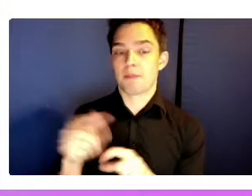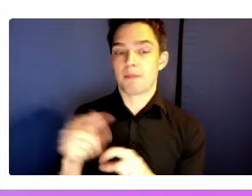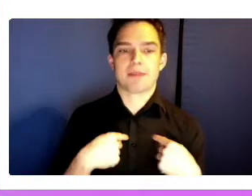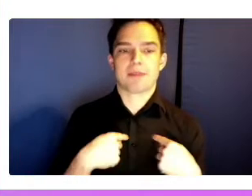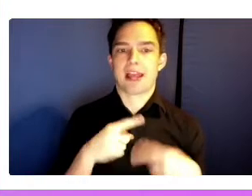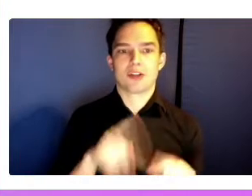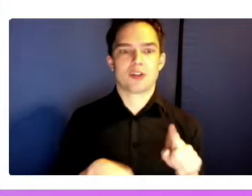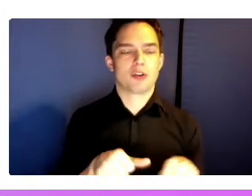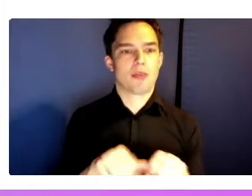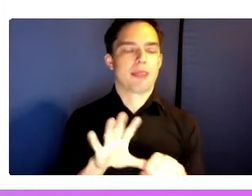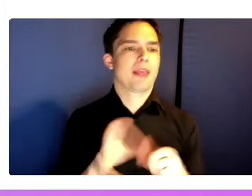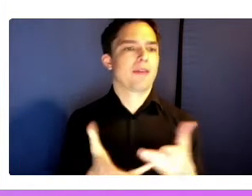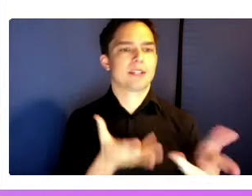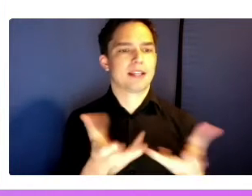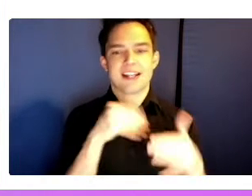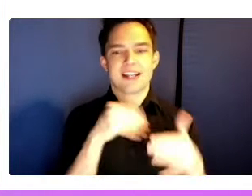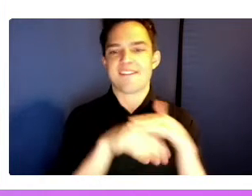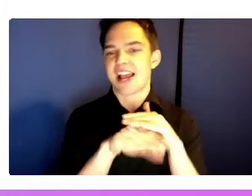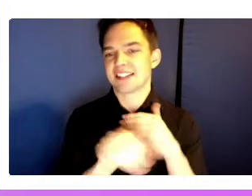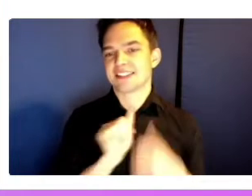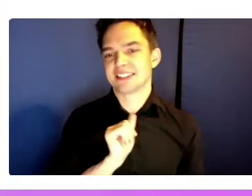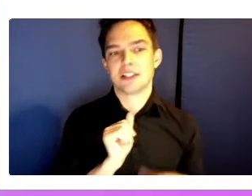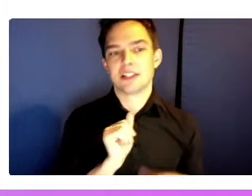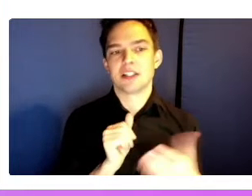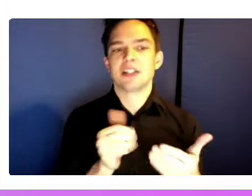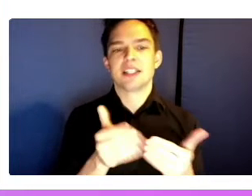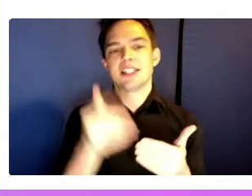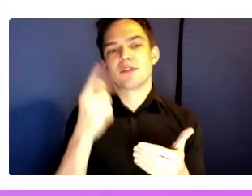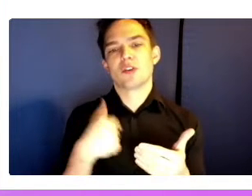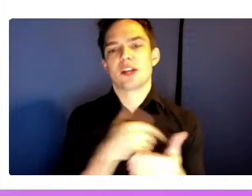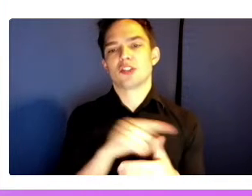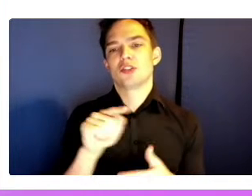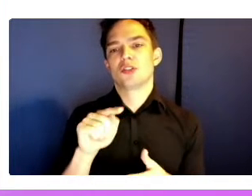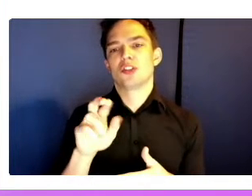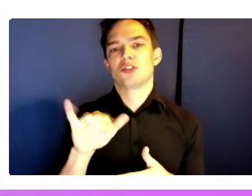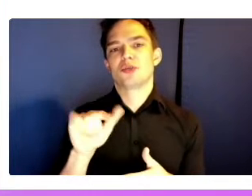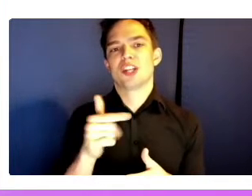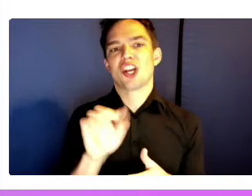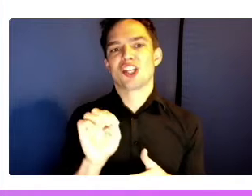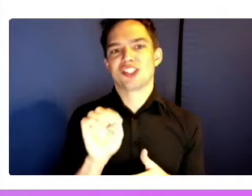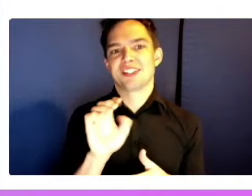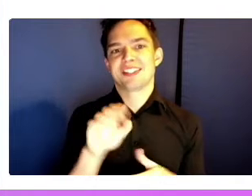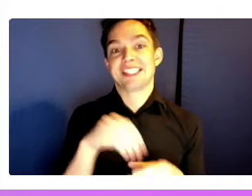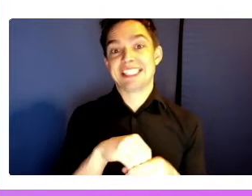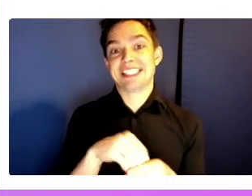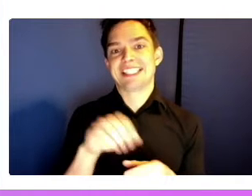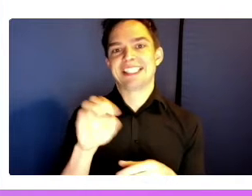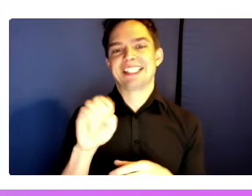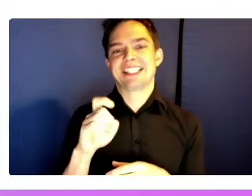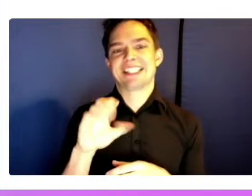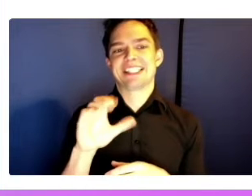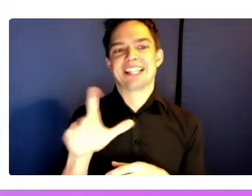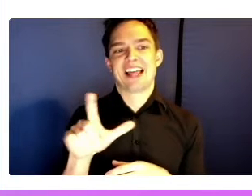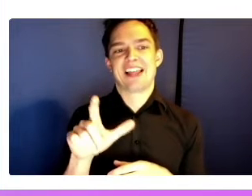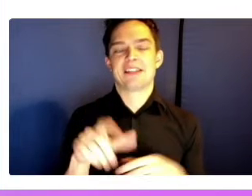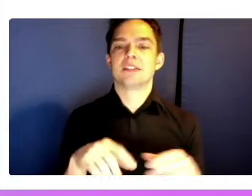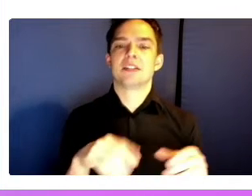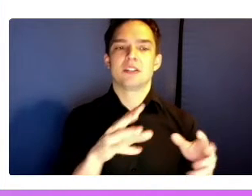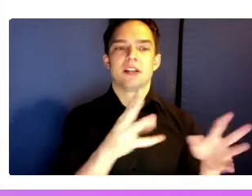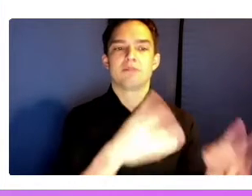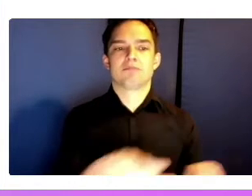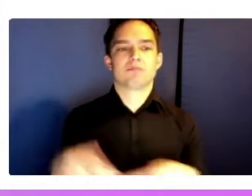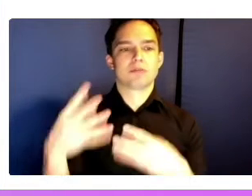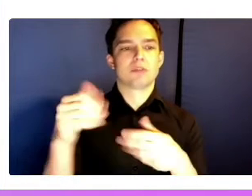I didn't have access. It was easier for us to triage this in Excel. We exported all the issues into a